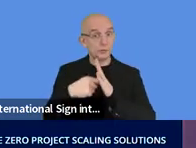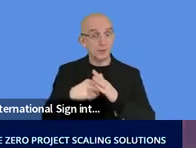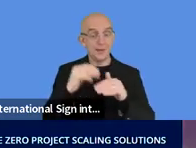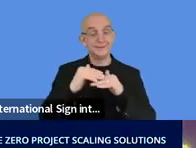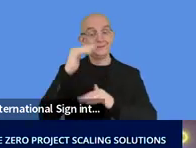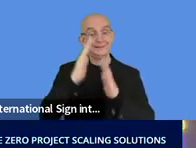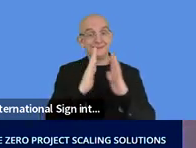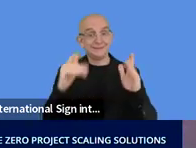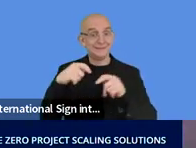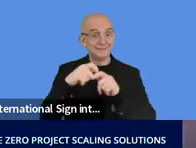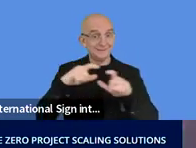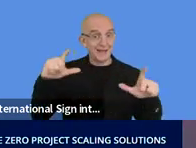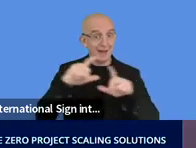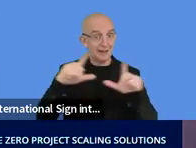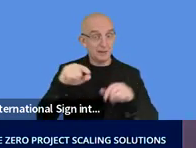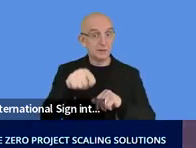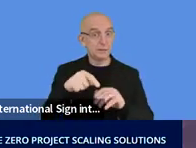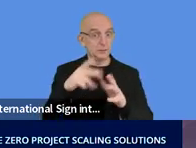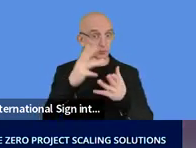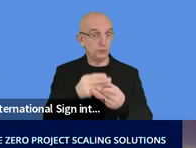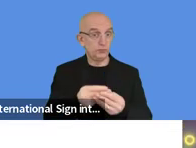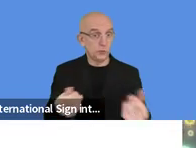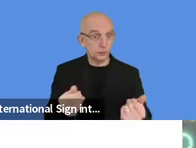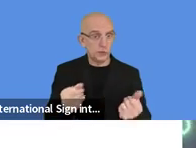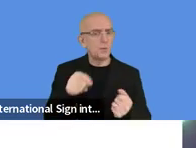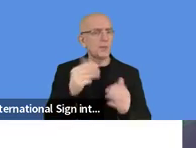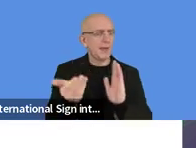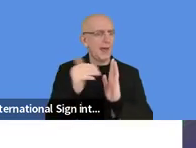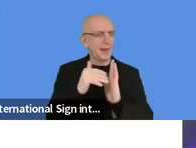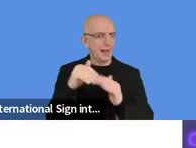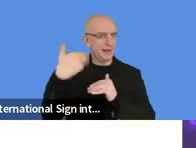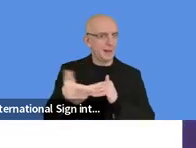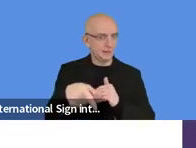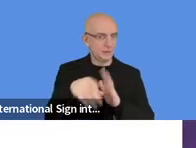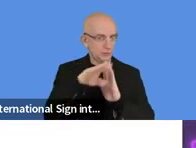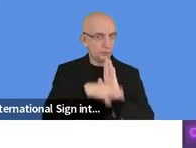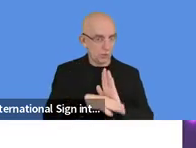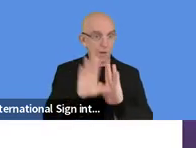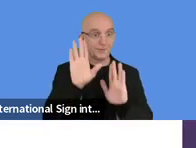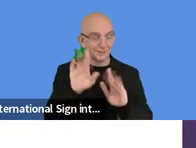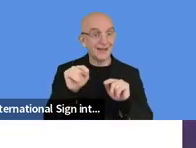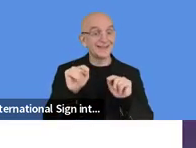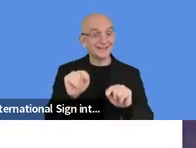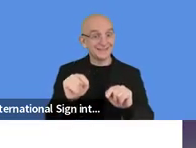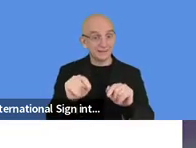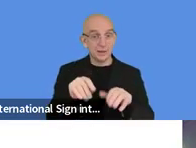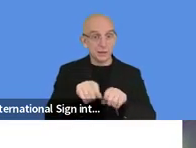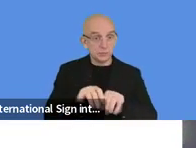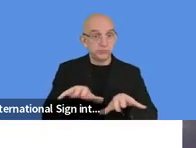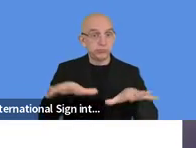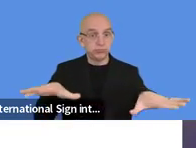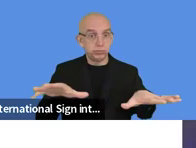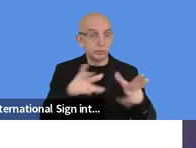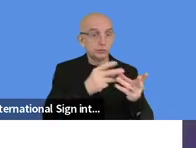accelerate their growth by taking their work around the world. Now, I'm sure a lot of us on this webinar understand